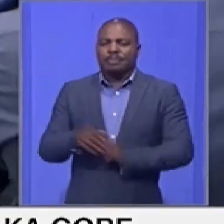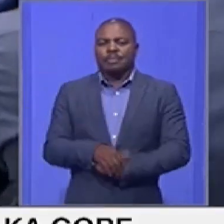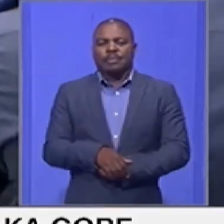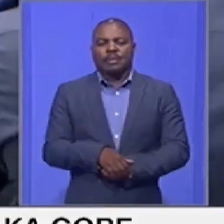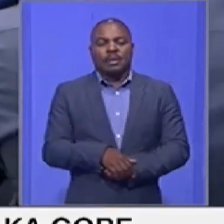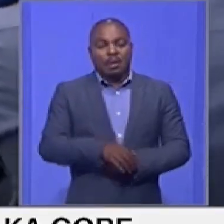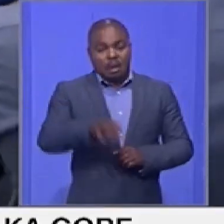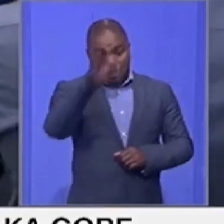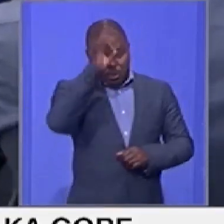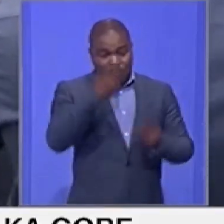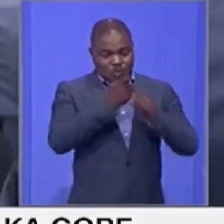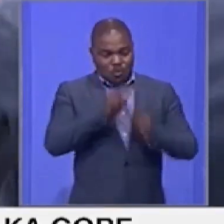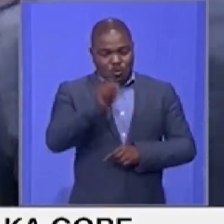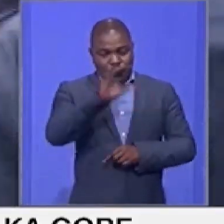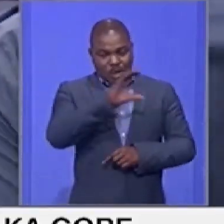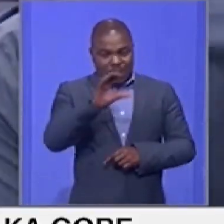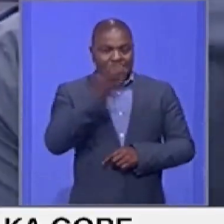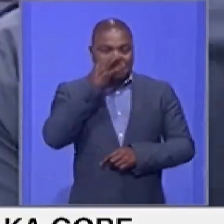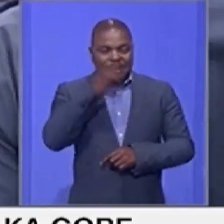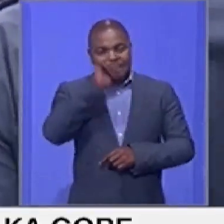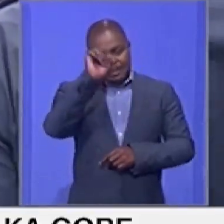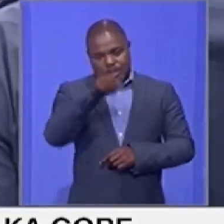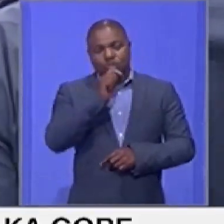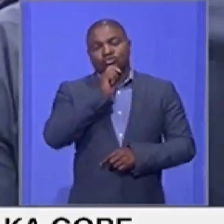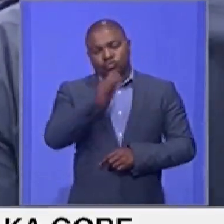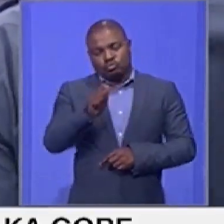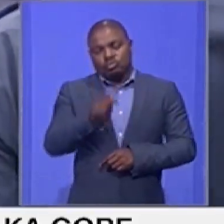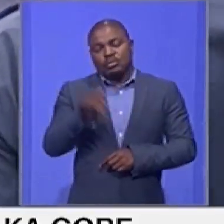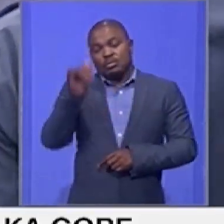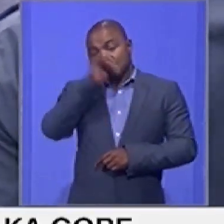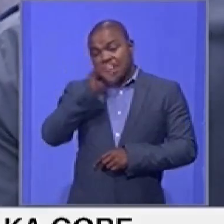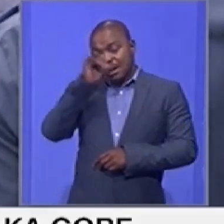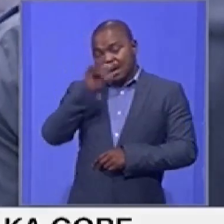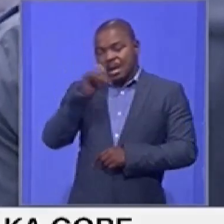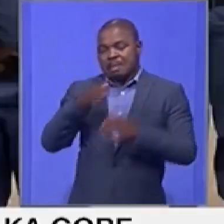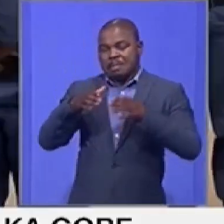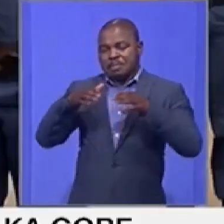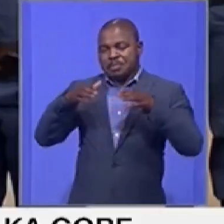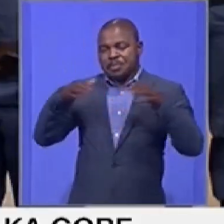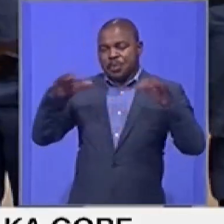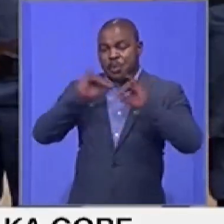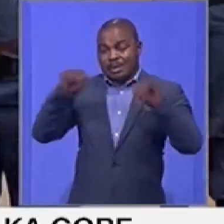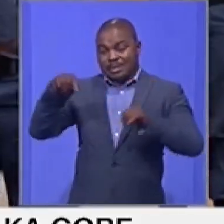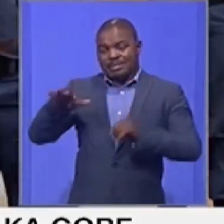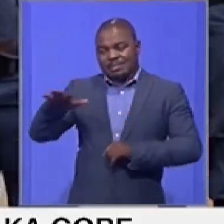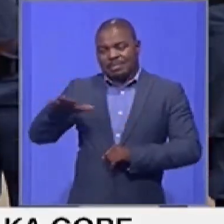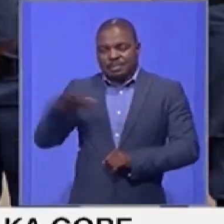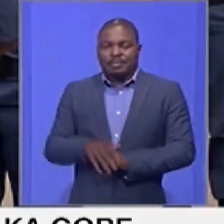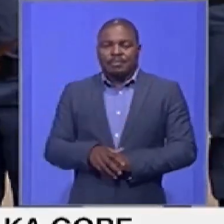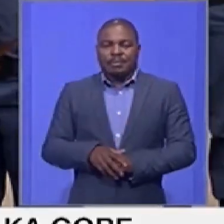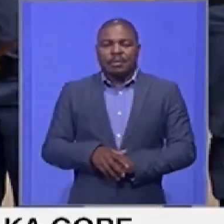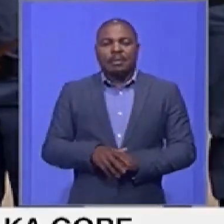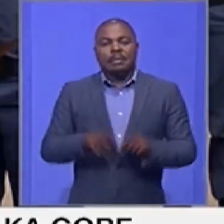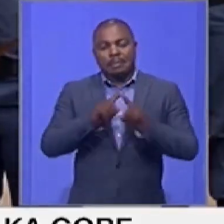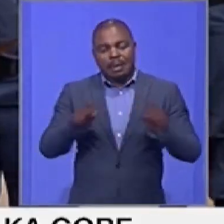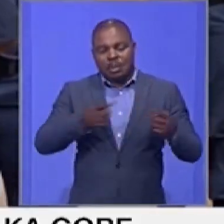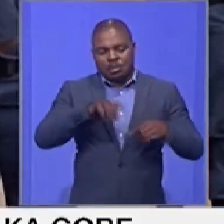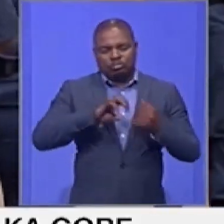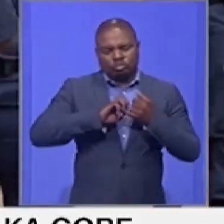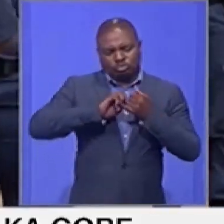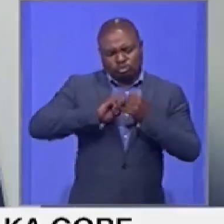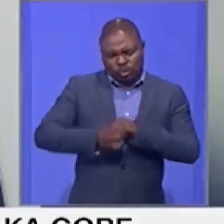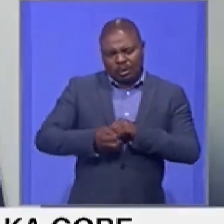Ati sepolesa sa Northern Cape se dumetse hore diketso tsa botlokotsebe di eketsehile tikolong ena empa se etsa ka hohle hohle